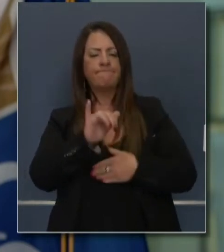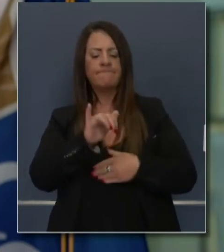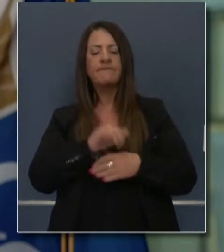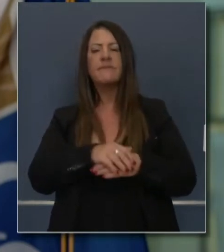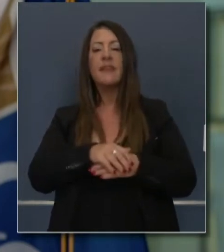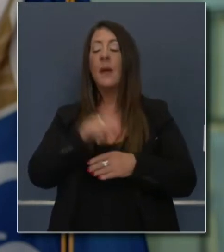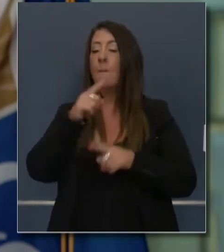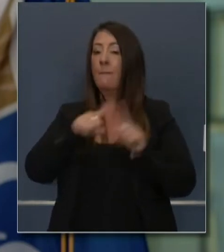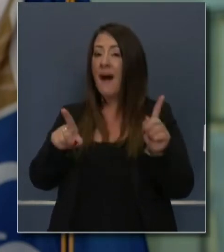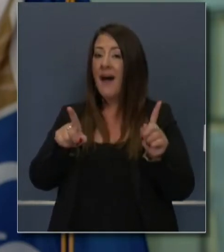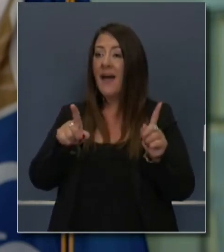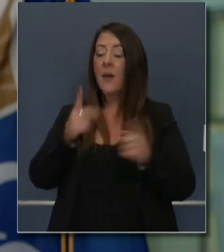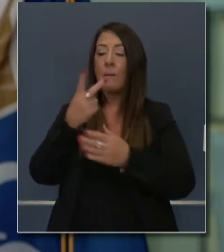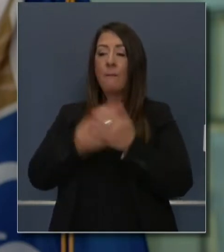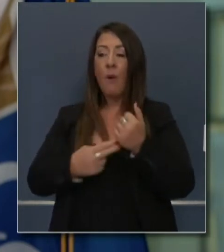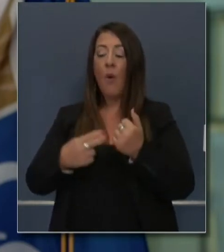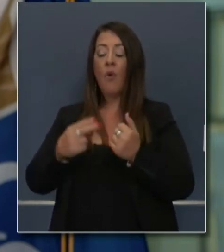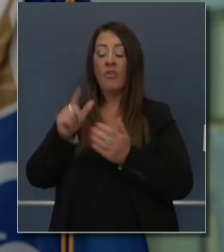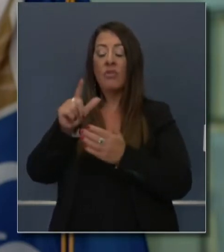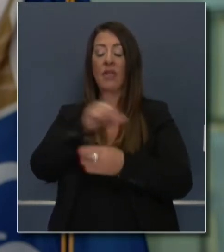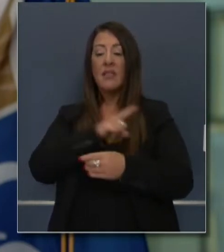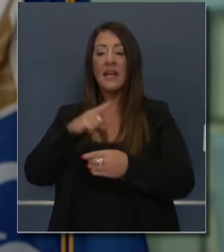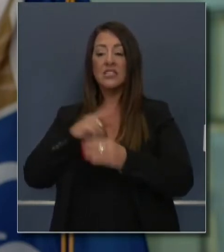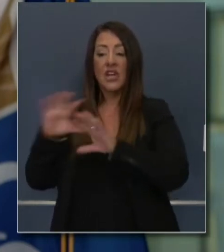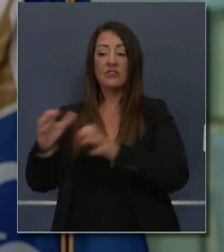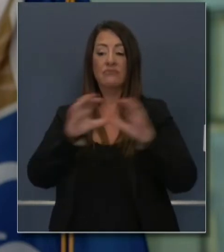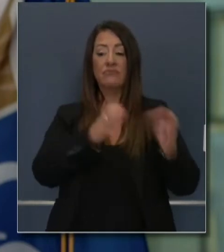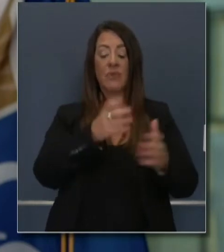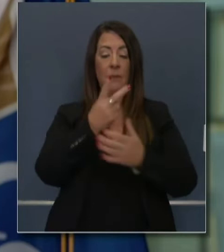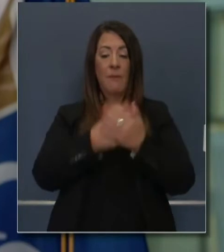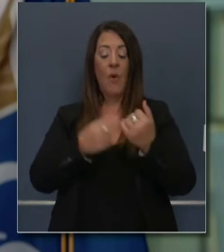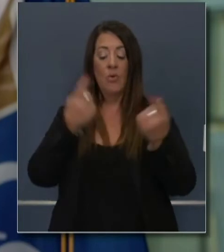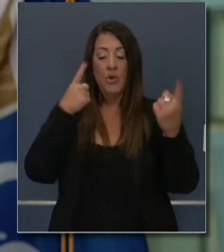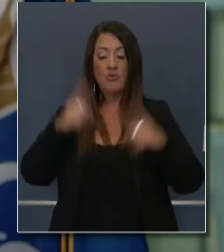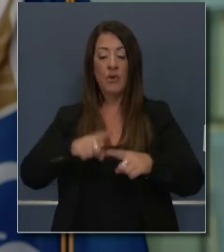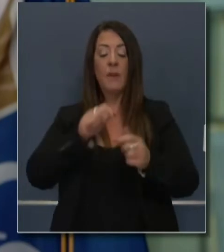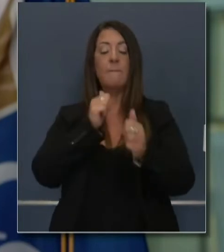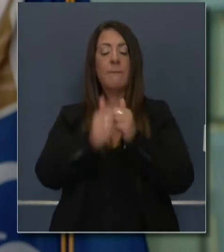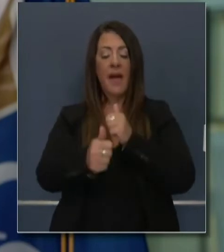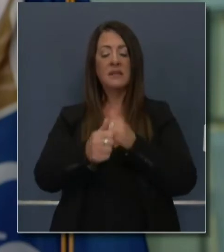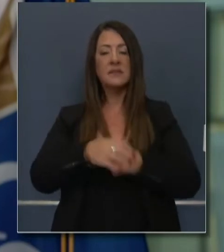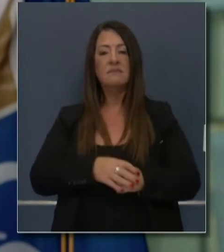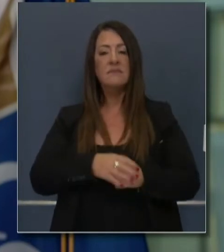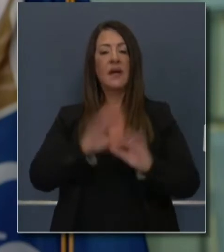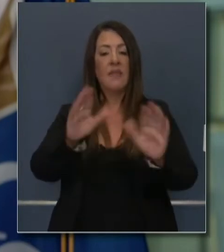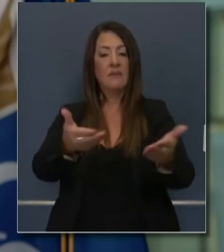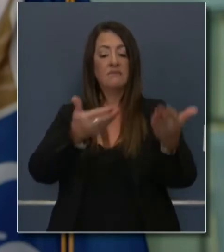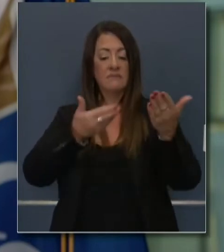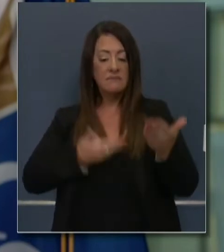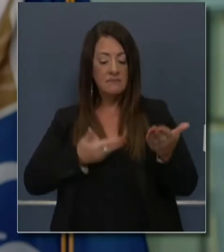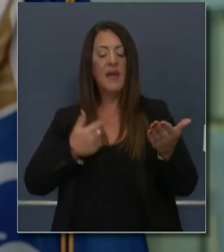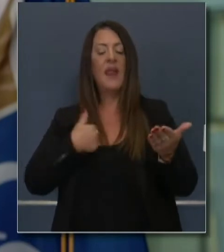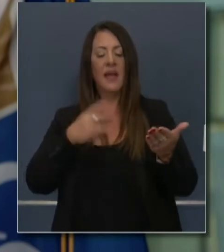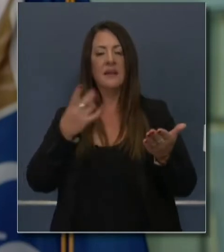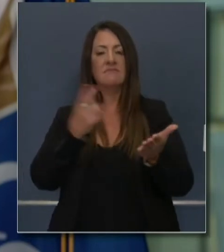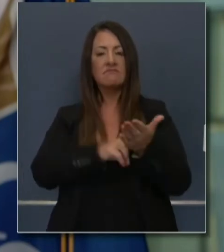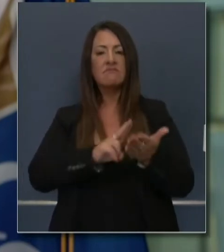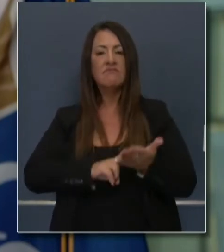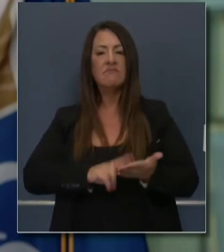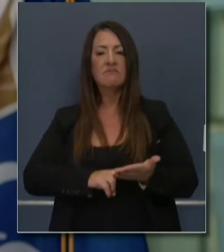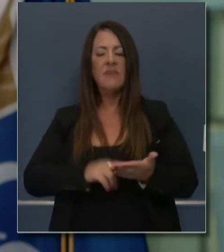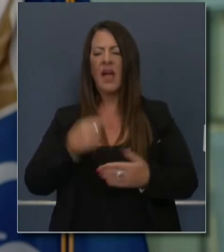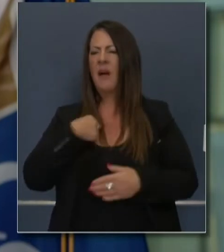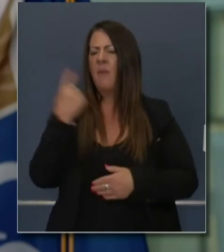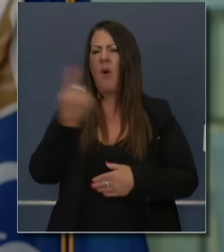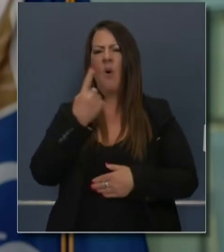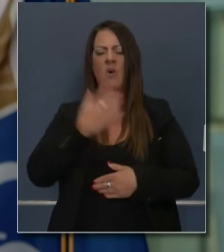passed legislation. We were looking forward to seeing that legislation land our proverbial desk for signature. I'm always open to